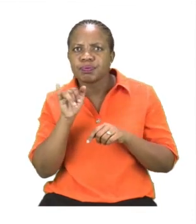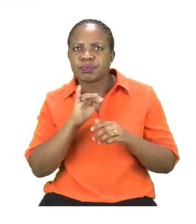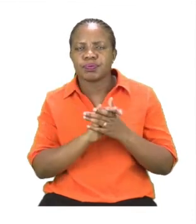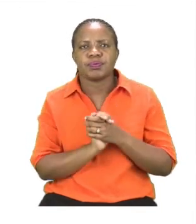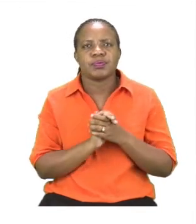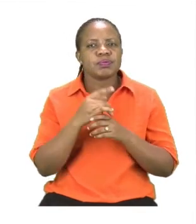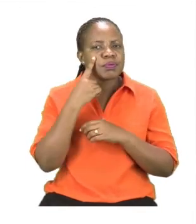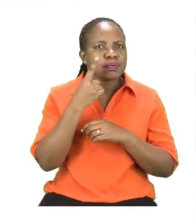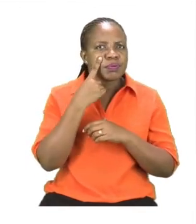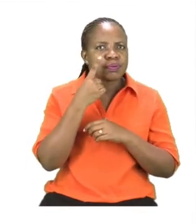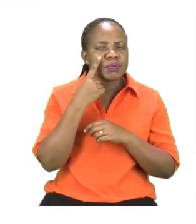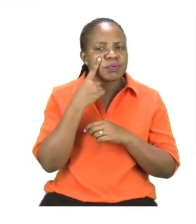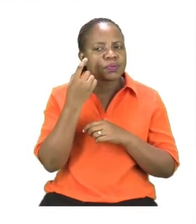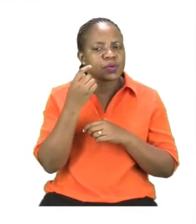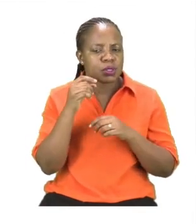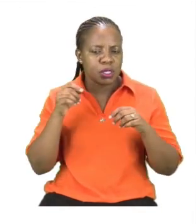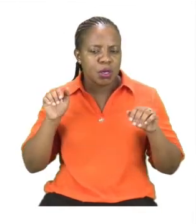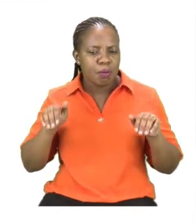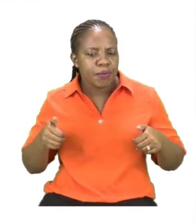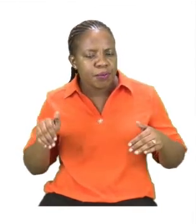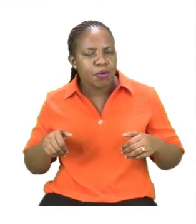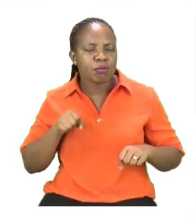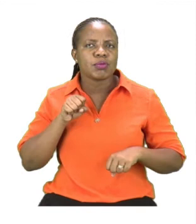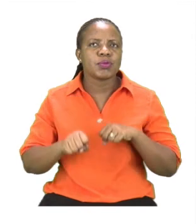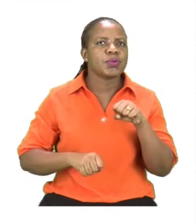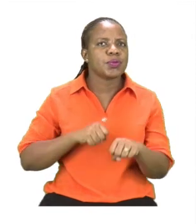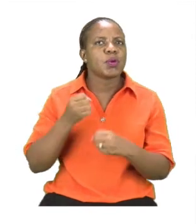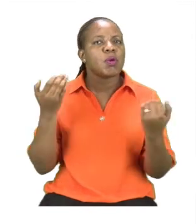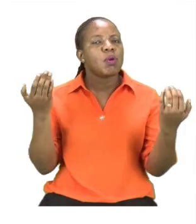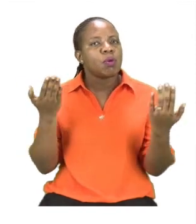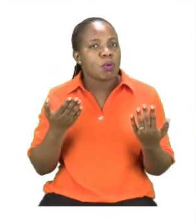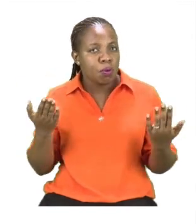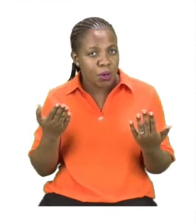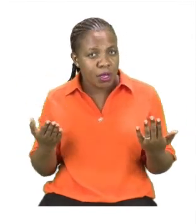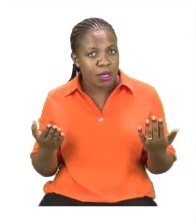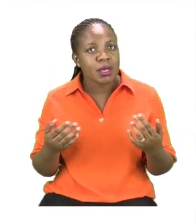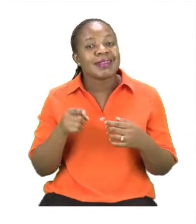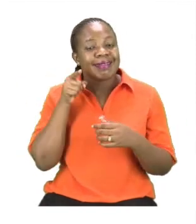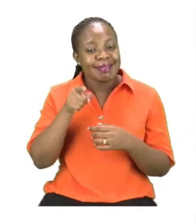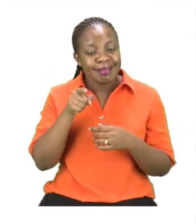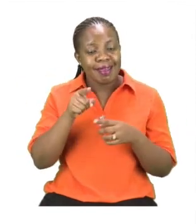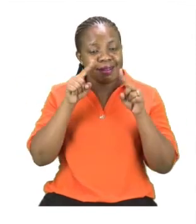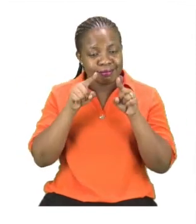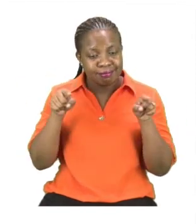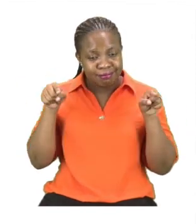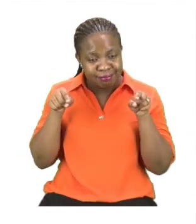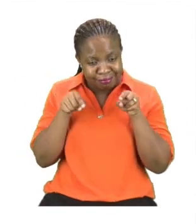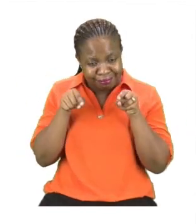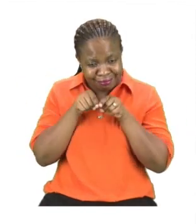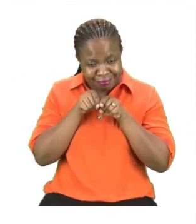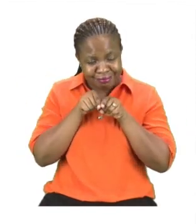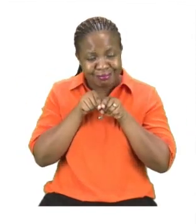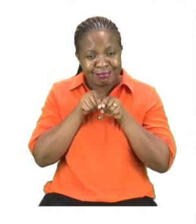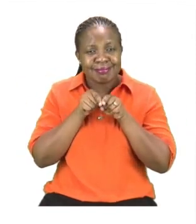a bike. So you are going to label that picture inside the box